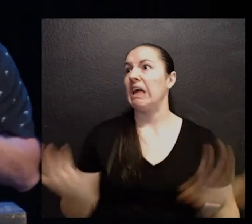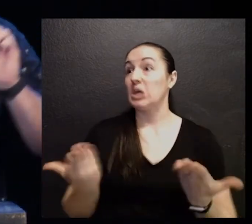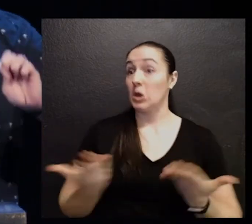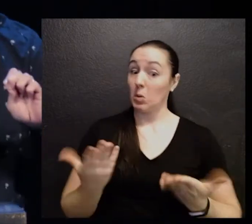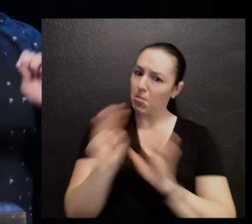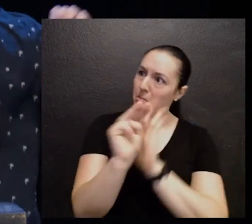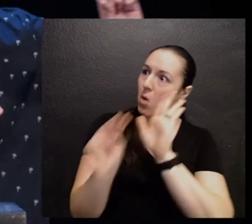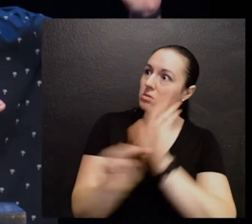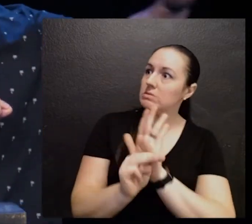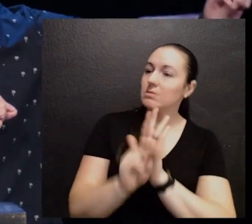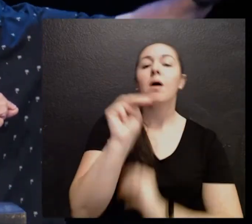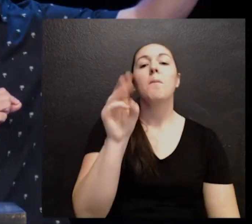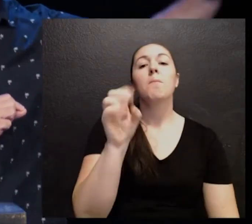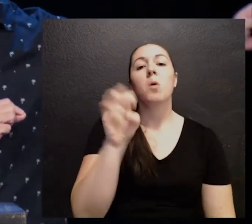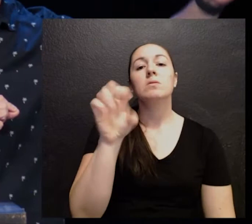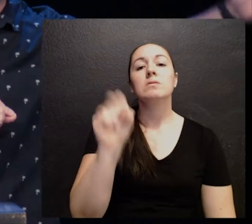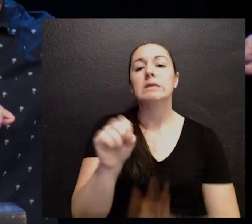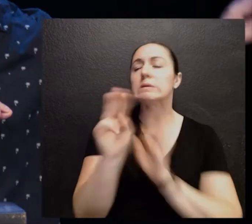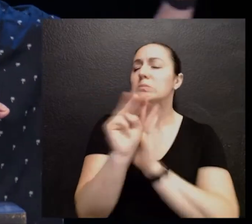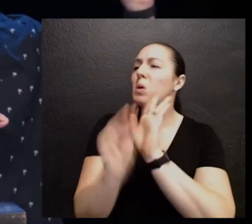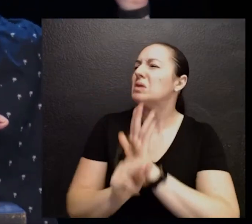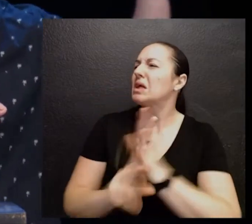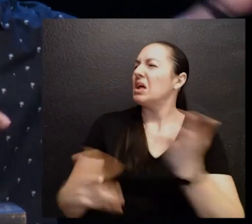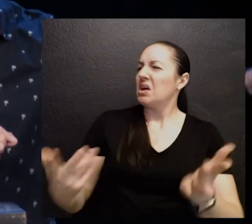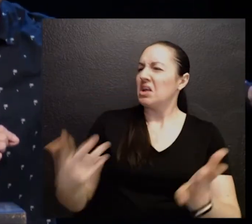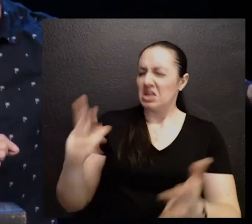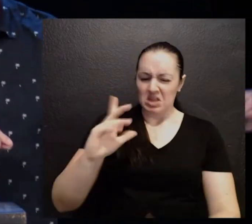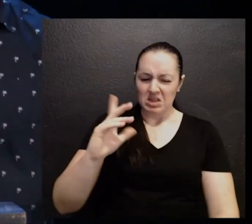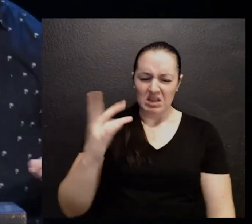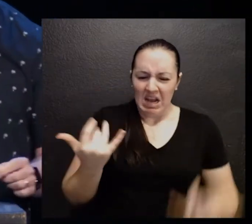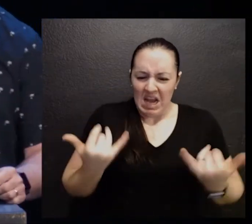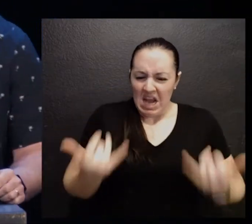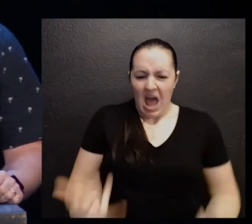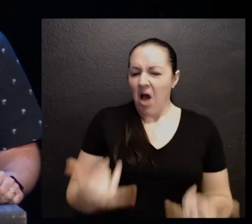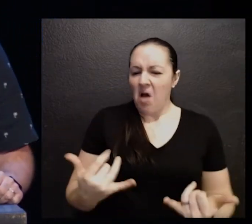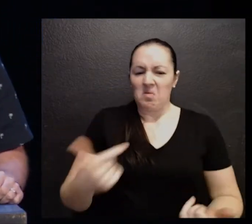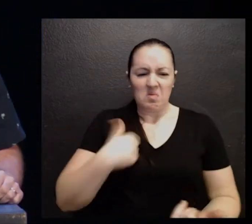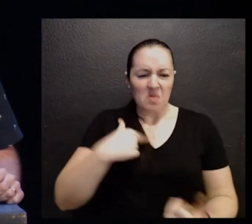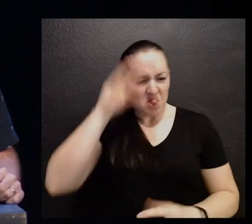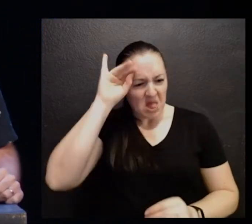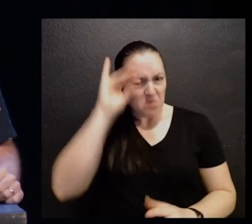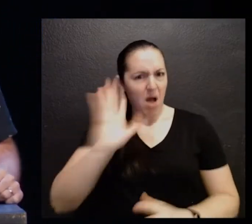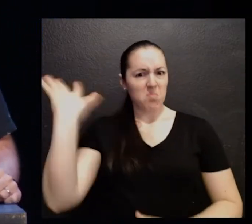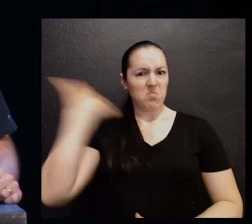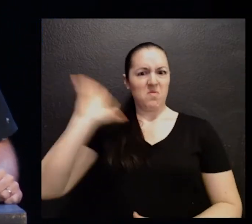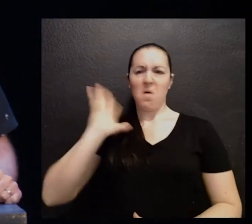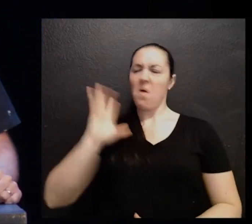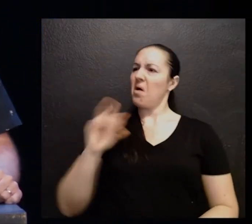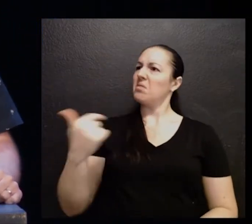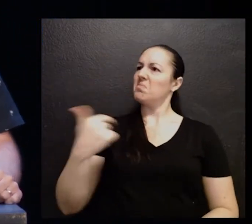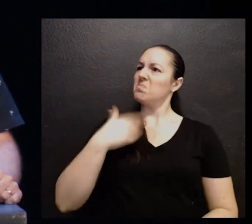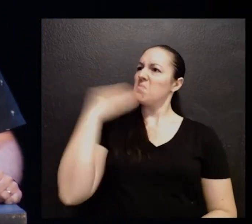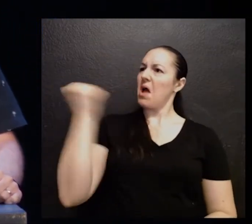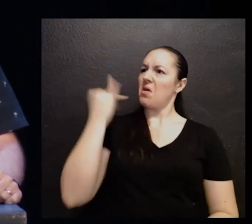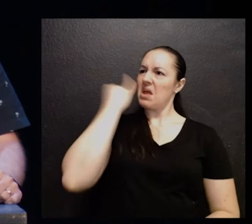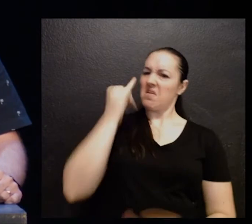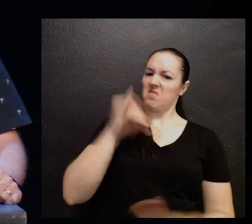if I was back in my moment of greatest pain and just died there than to live in this season of